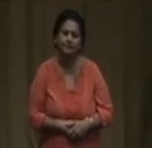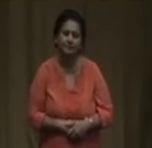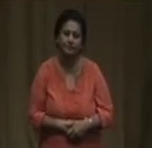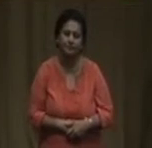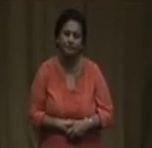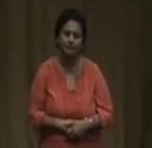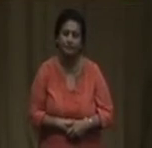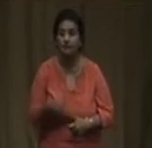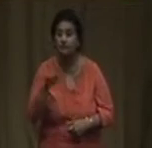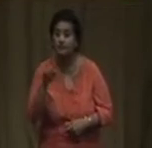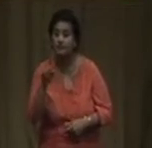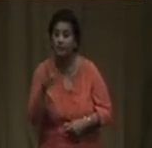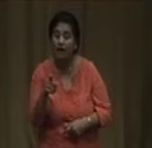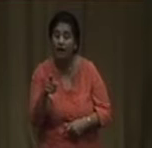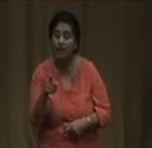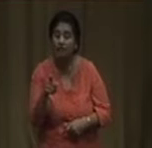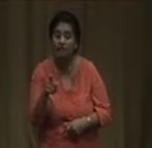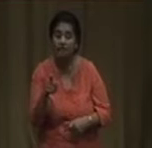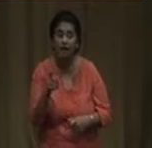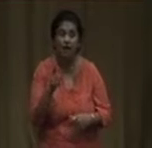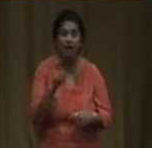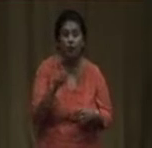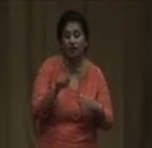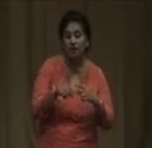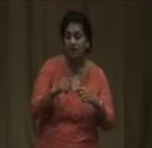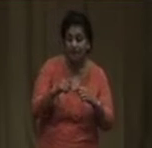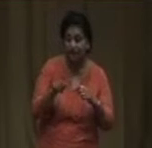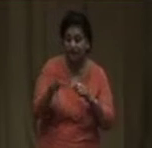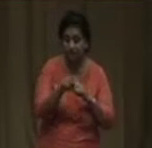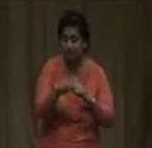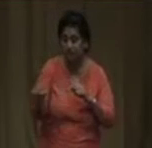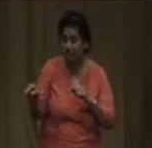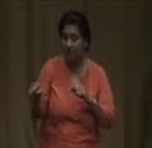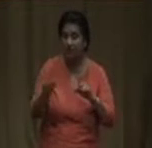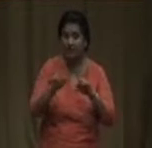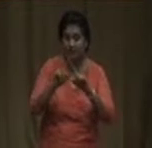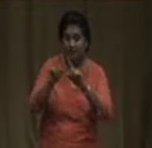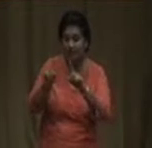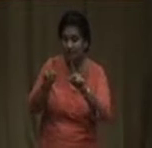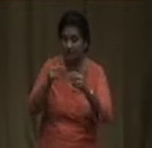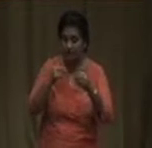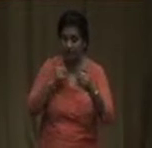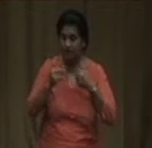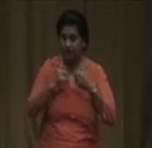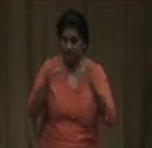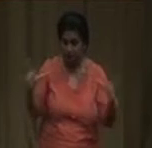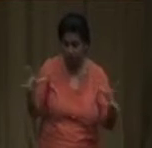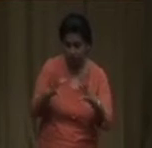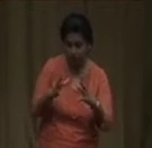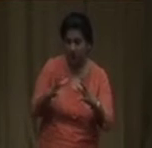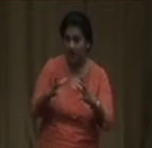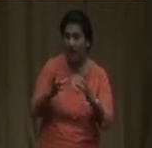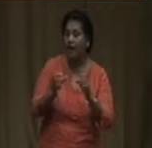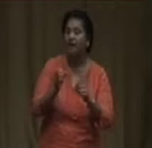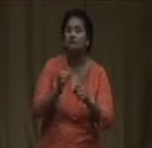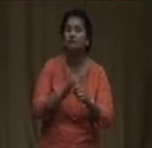But what if institutions got together and assembled only 2 courses based